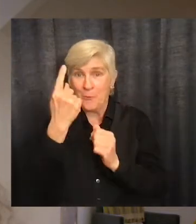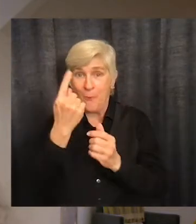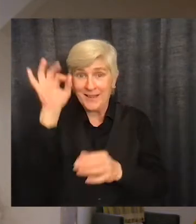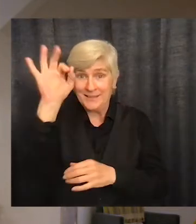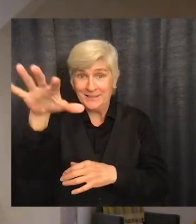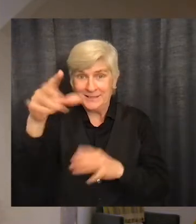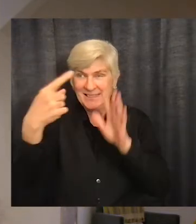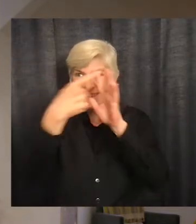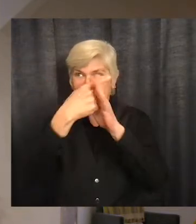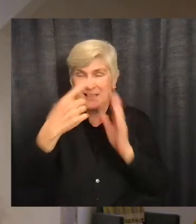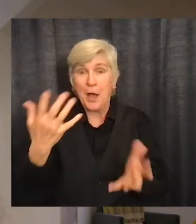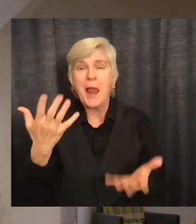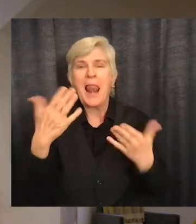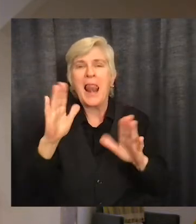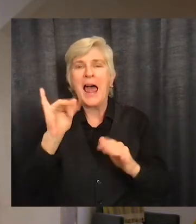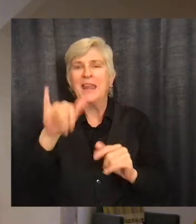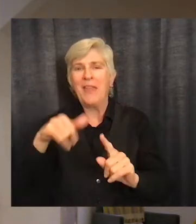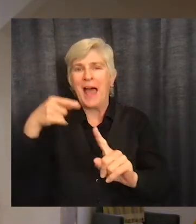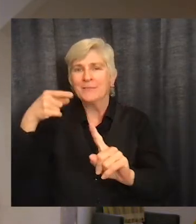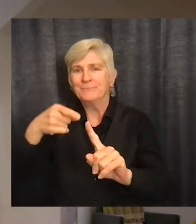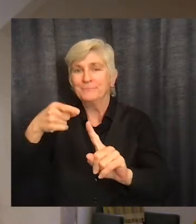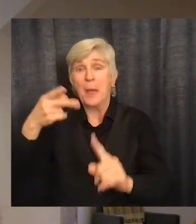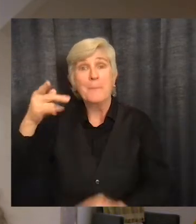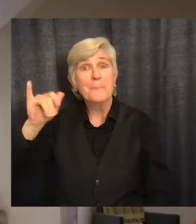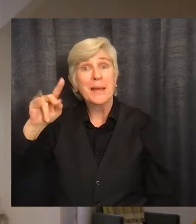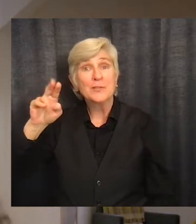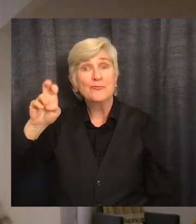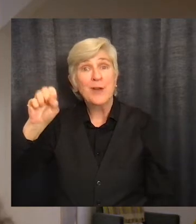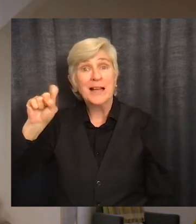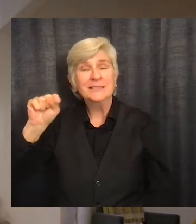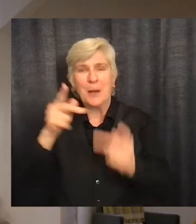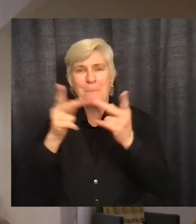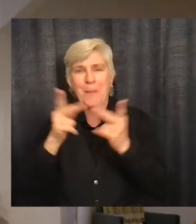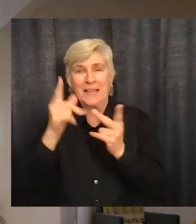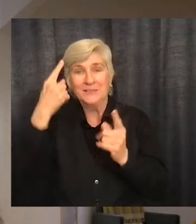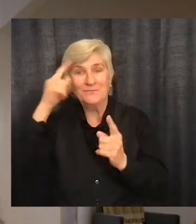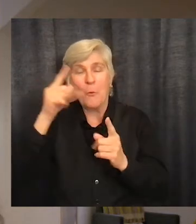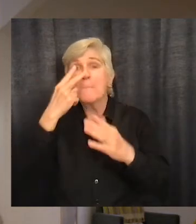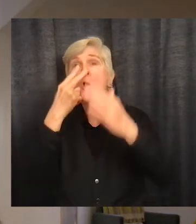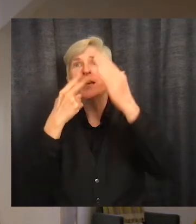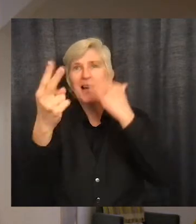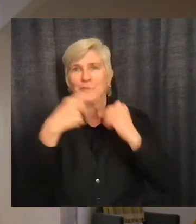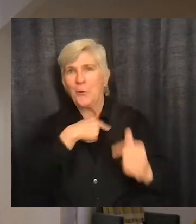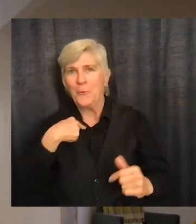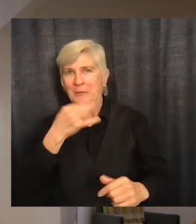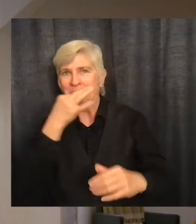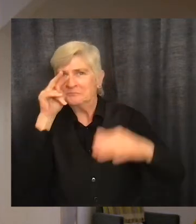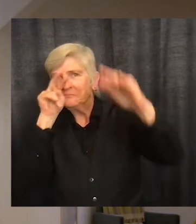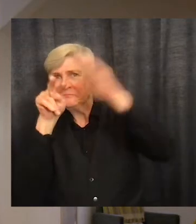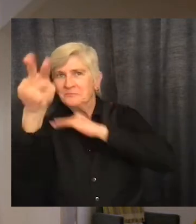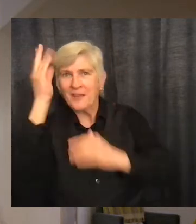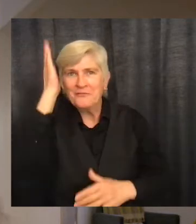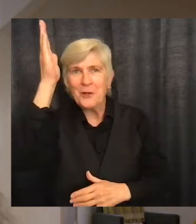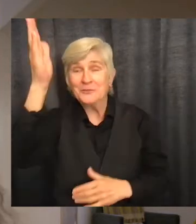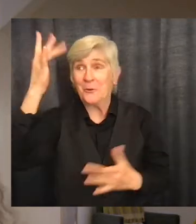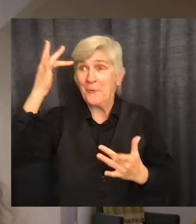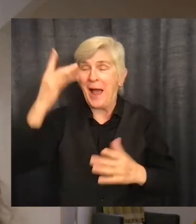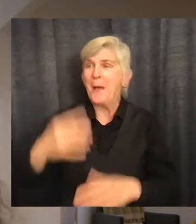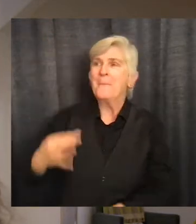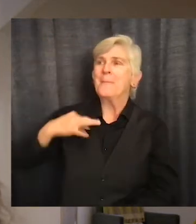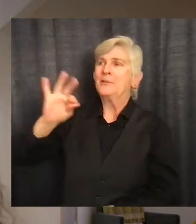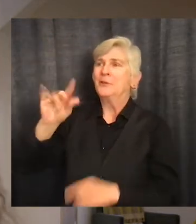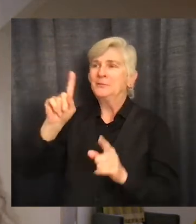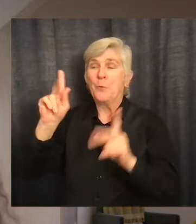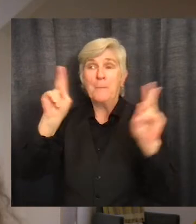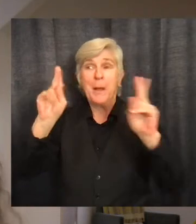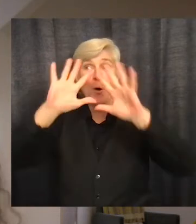thing, let it be this. Pinterest is a place of prediction. We can see the future because Pinterest is where